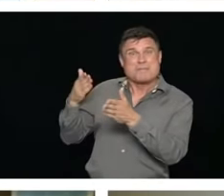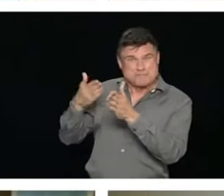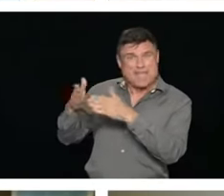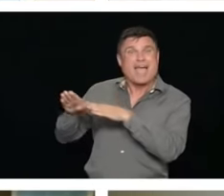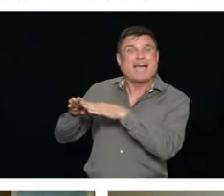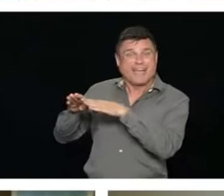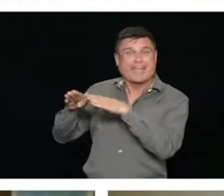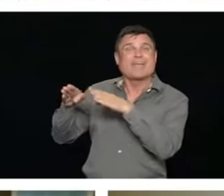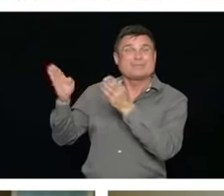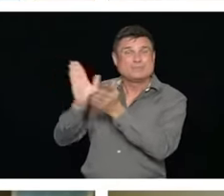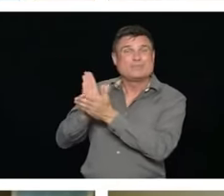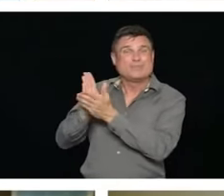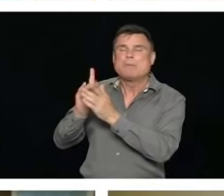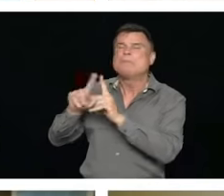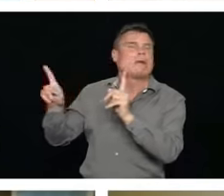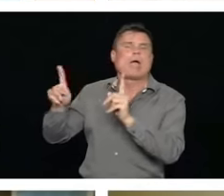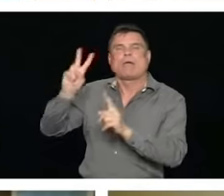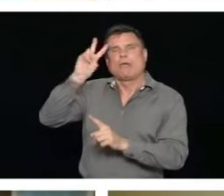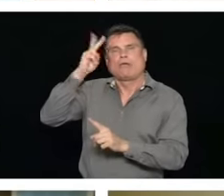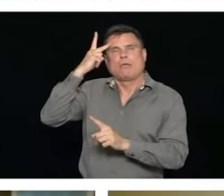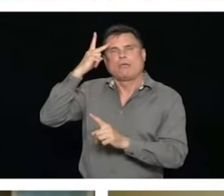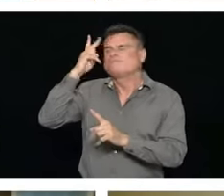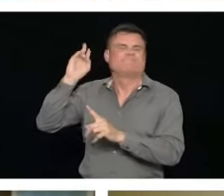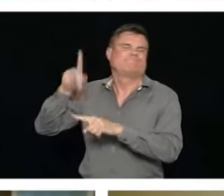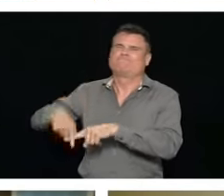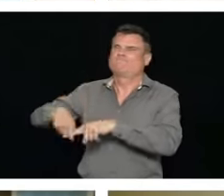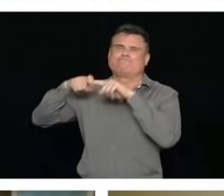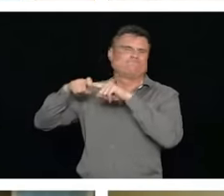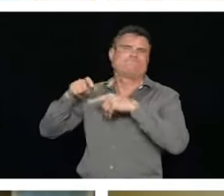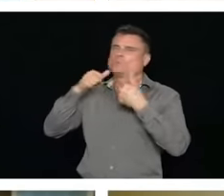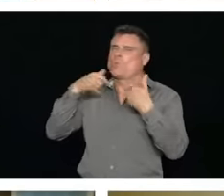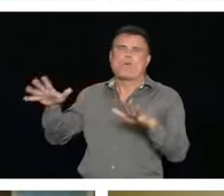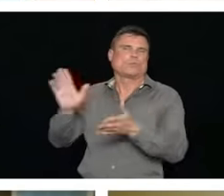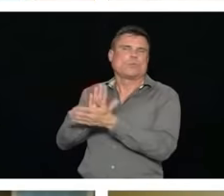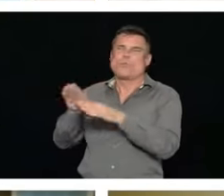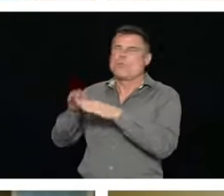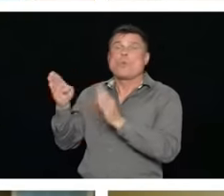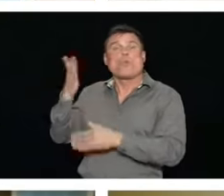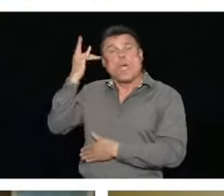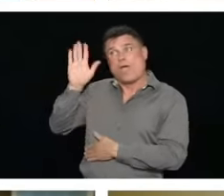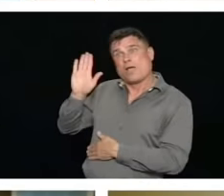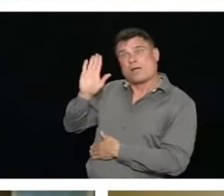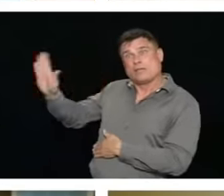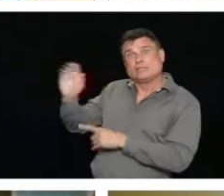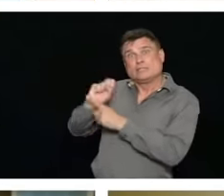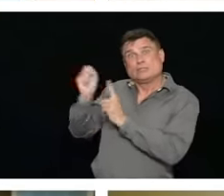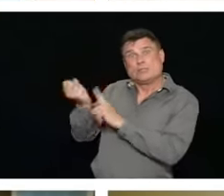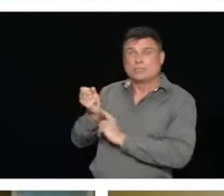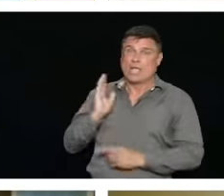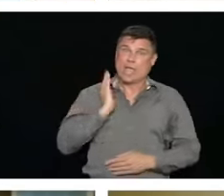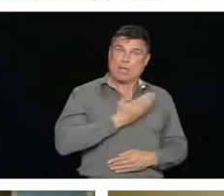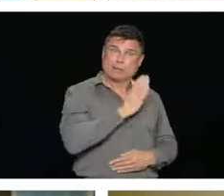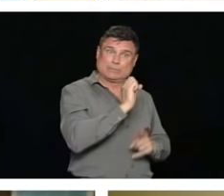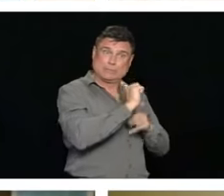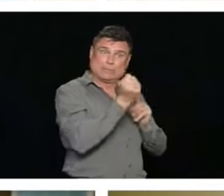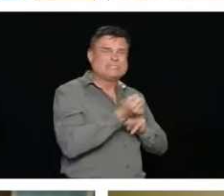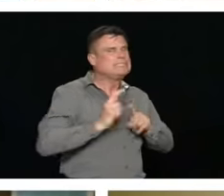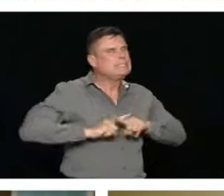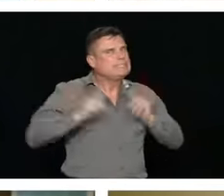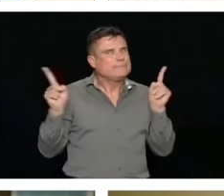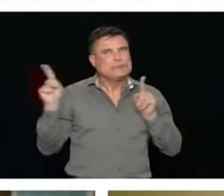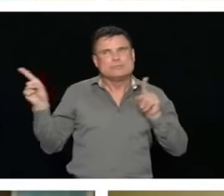to, as I said earlier, break the chains of community transmission and manage the outbreak. And it's